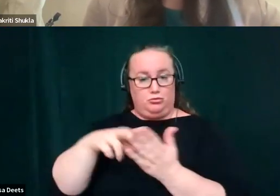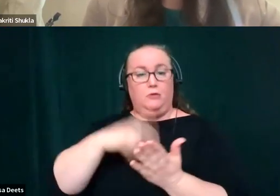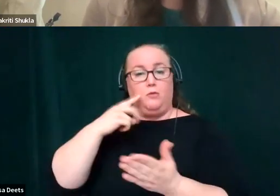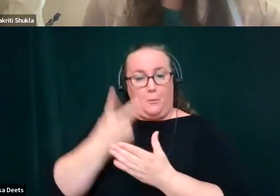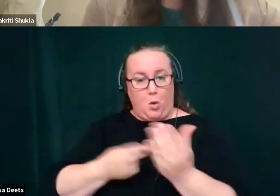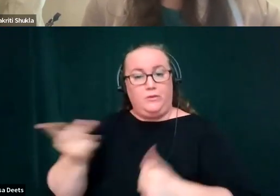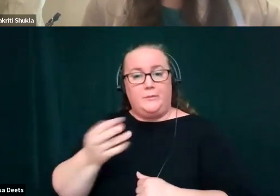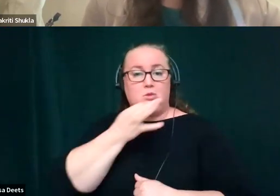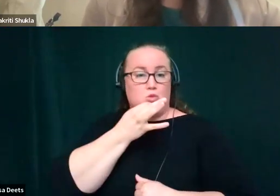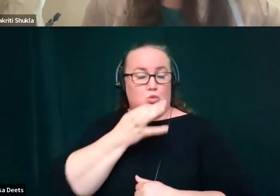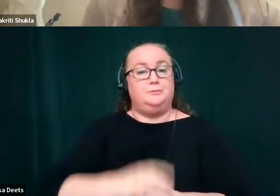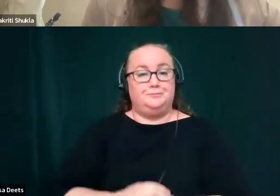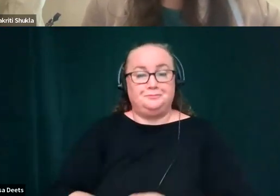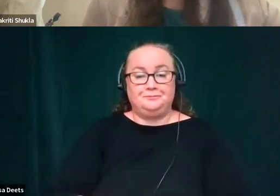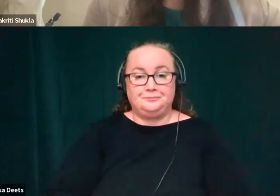those webinars.